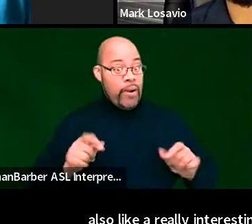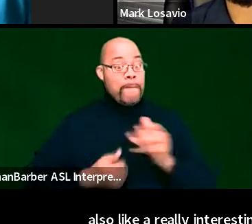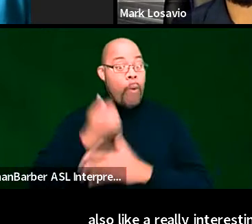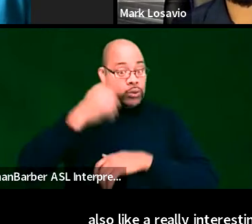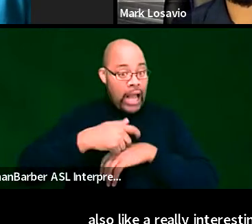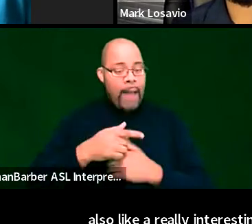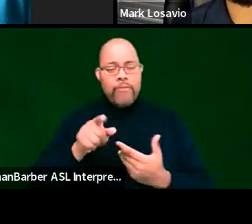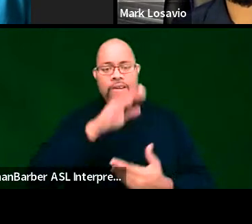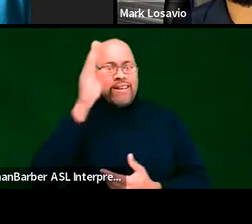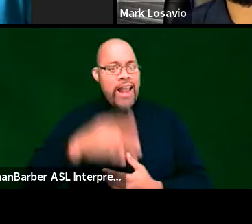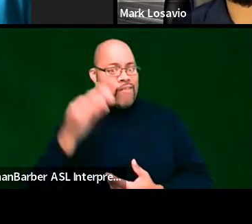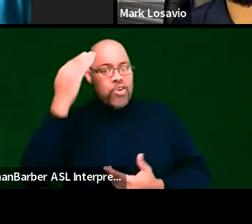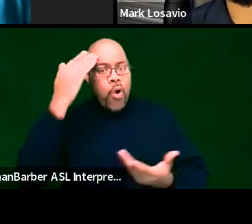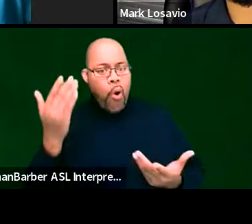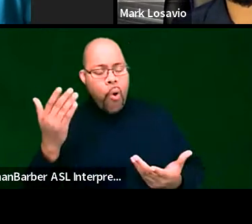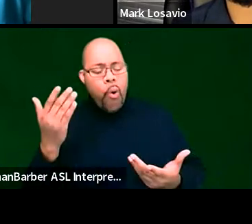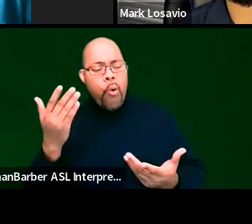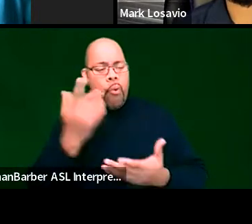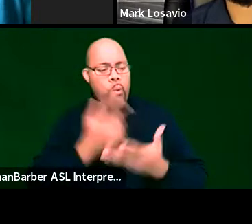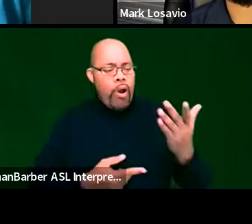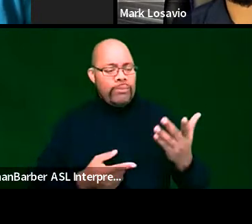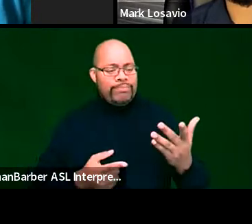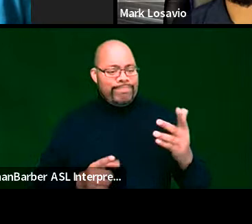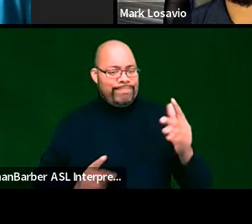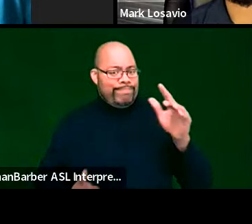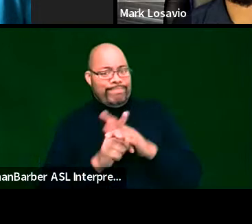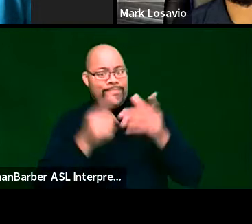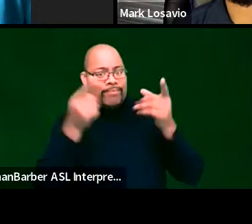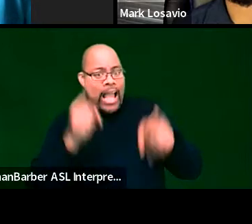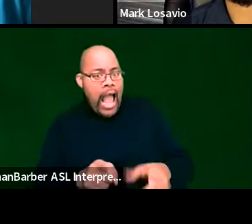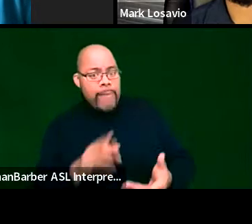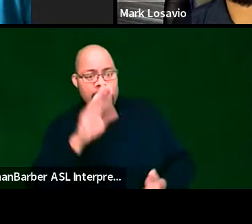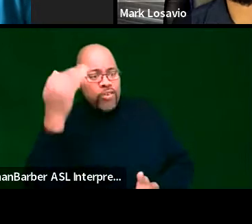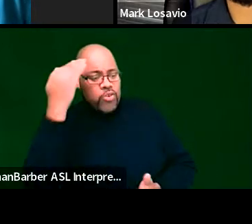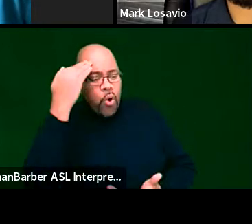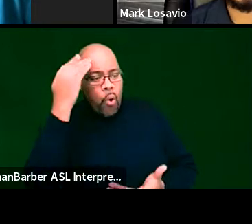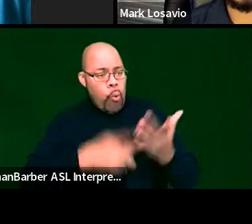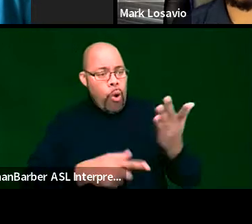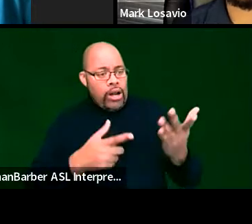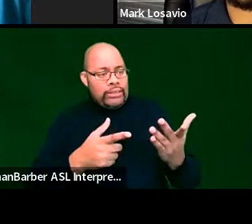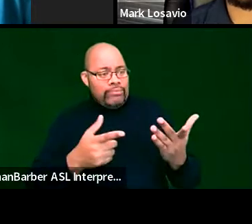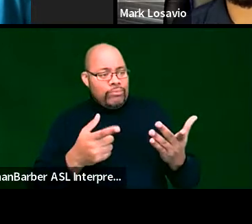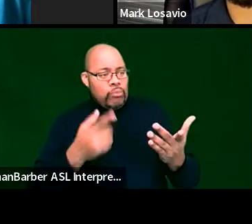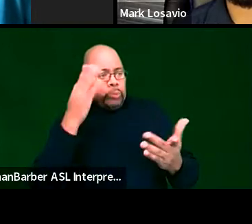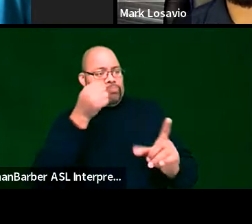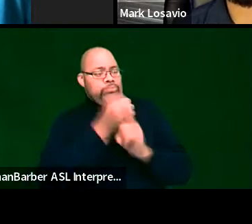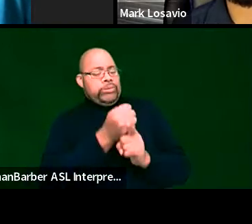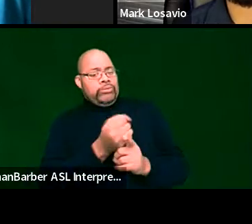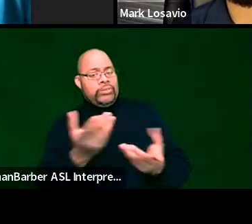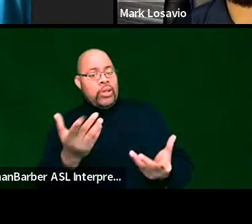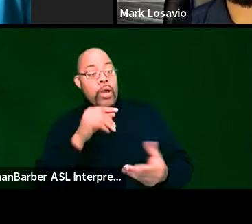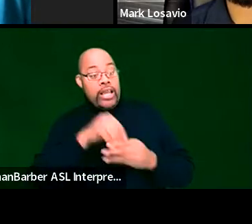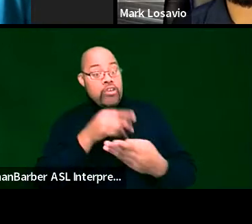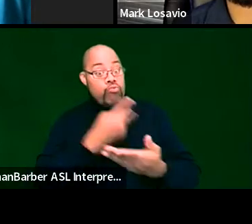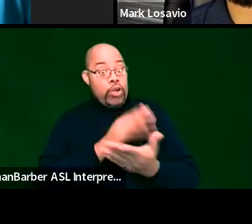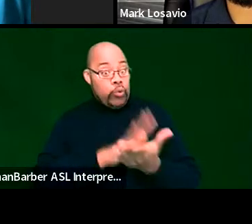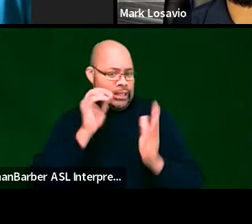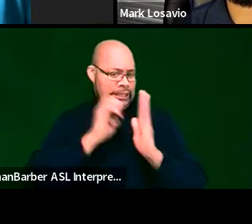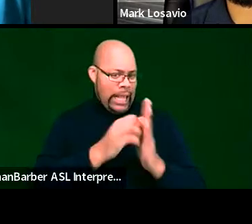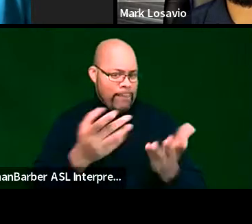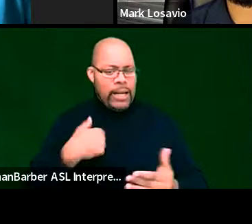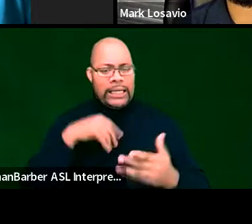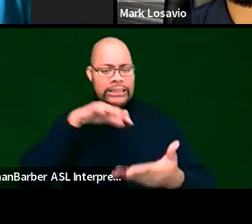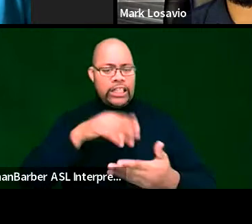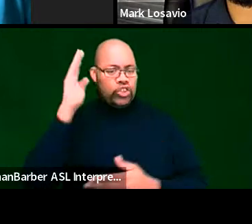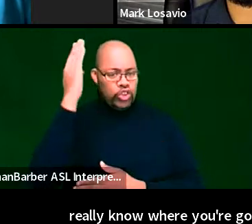times. Like you never know what it's going to be like. You never really know what you're going to get. So like when I was in grad school, for example, I